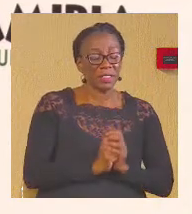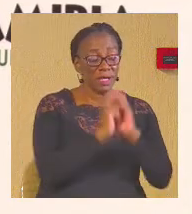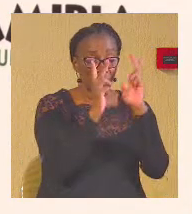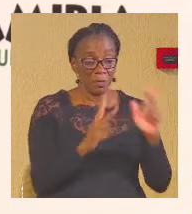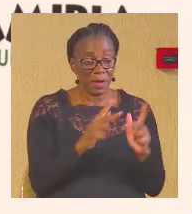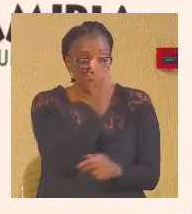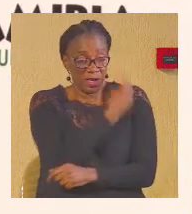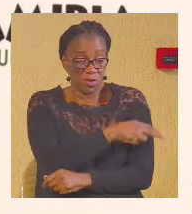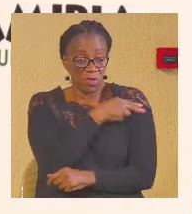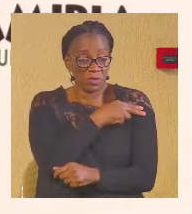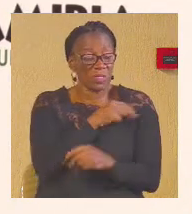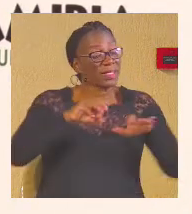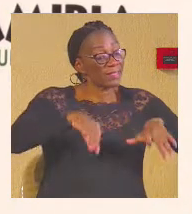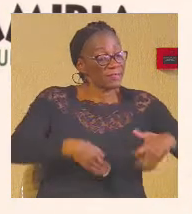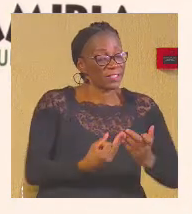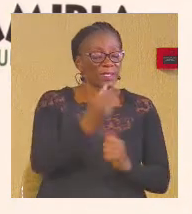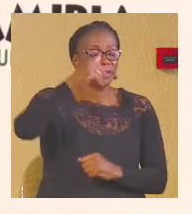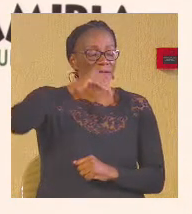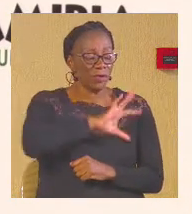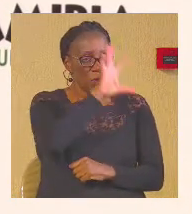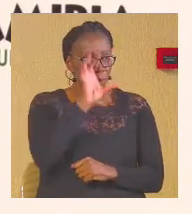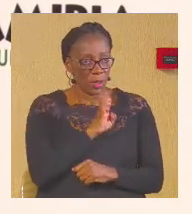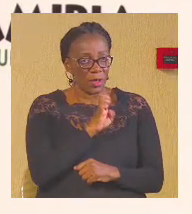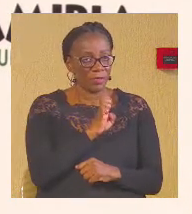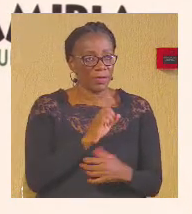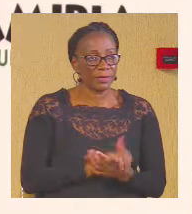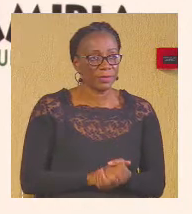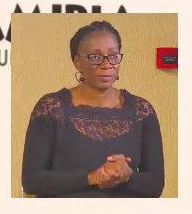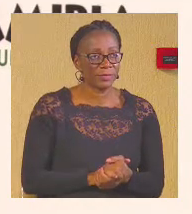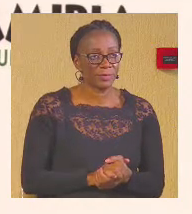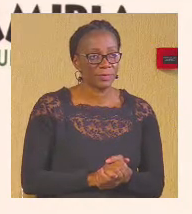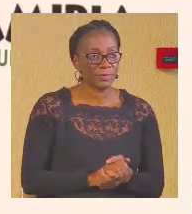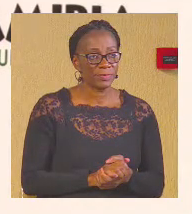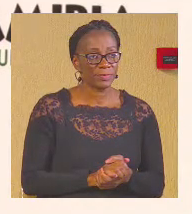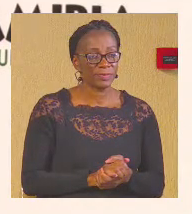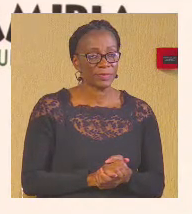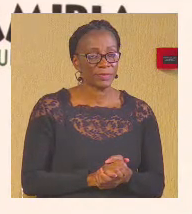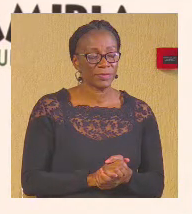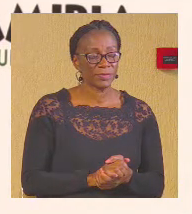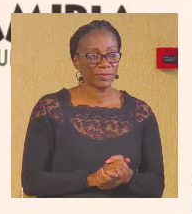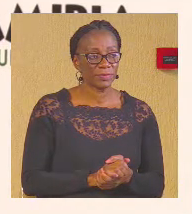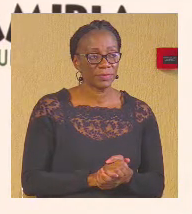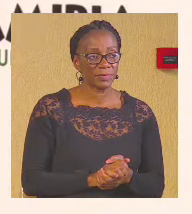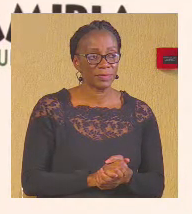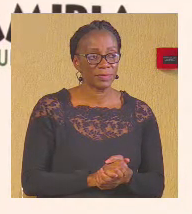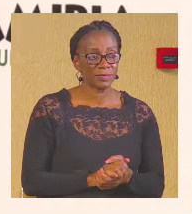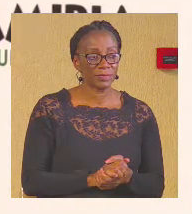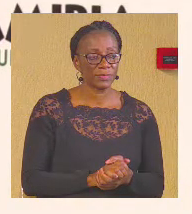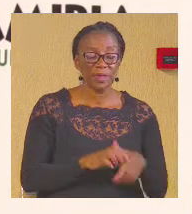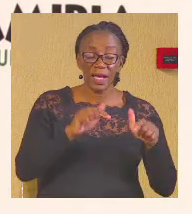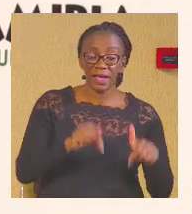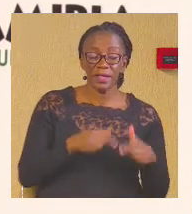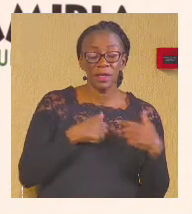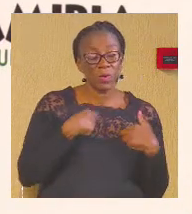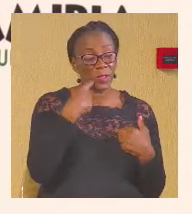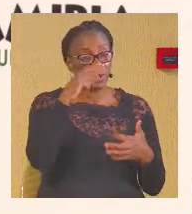Africa, comparable to any other. And I want to say that at the moment, we are talking about